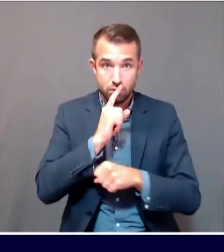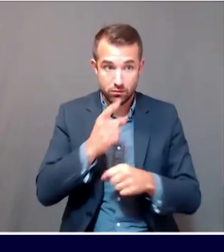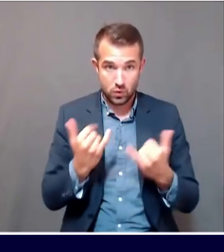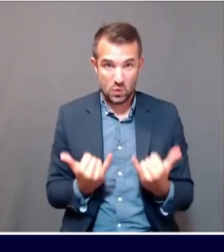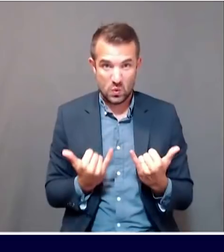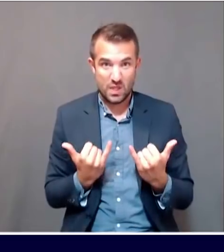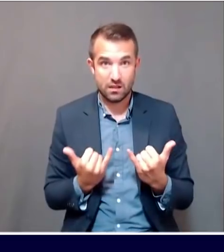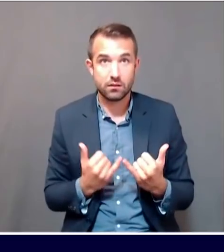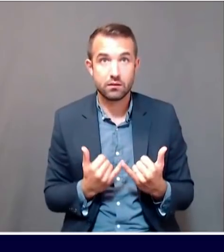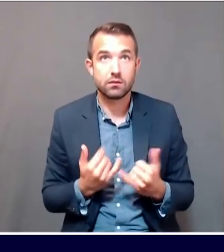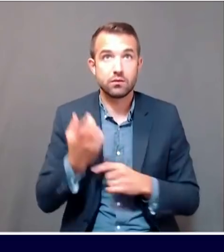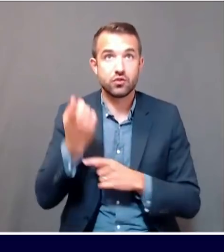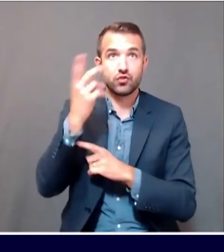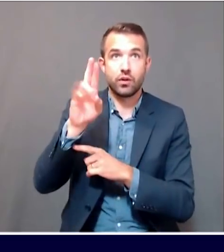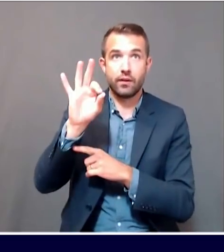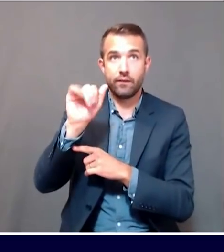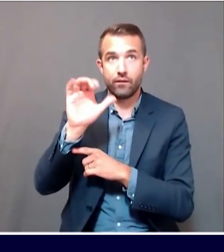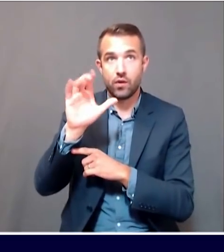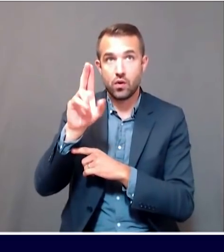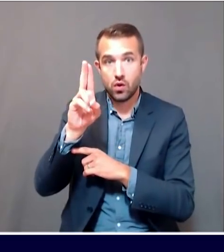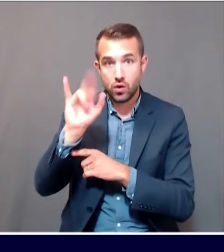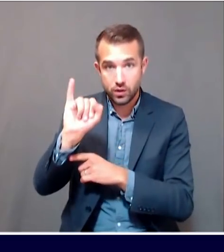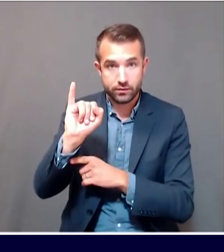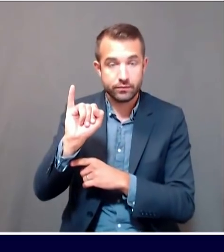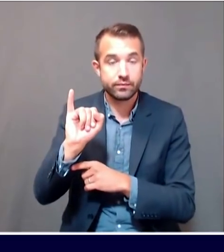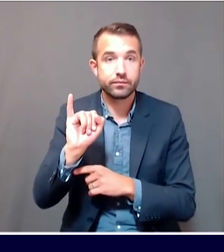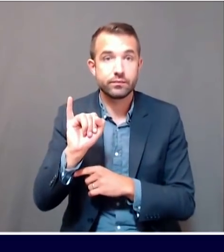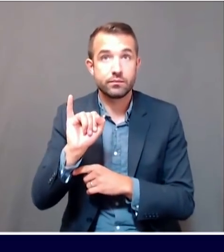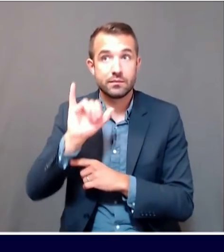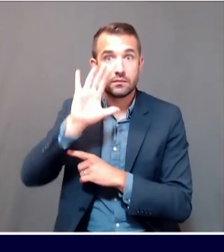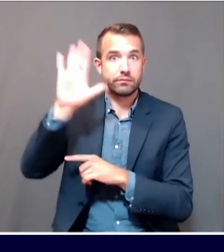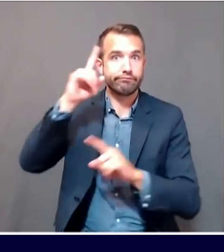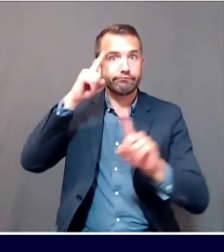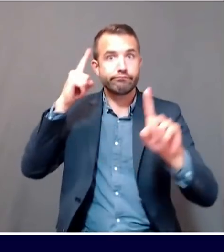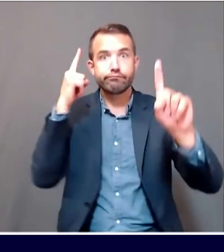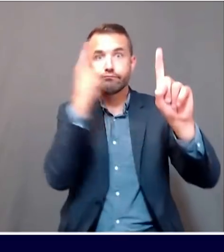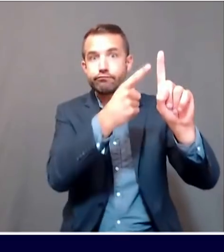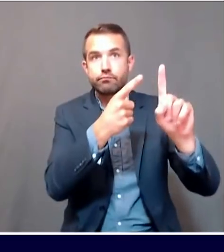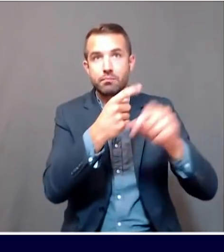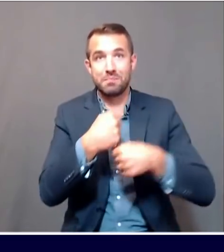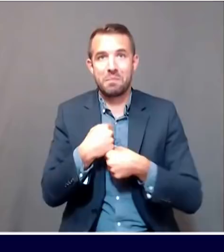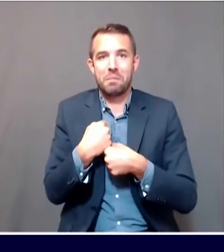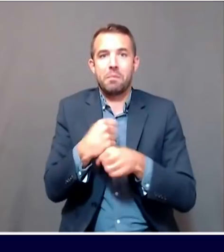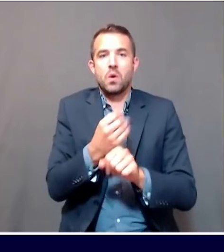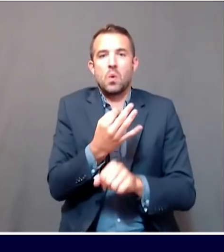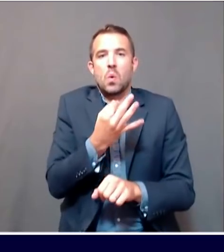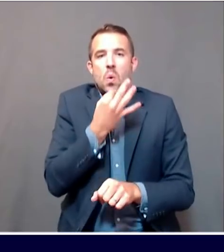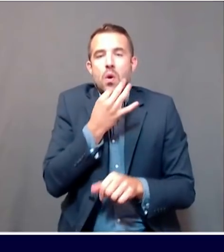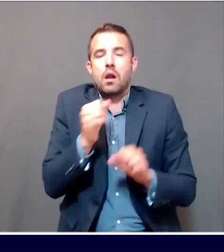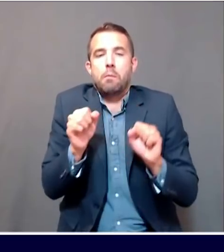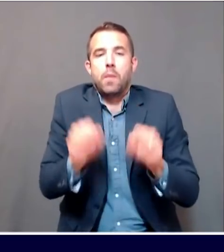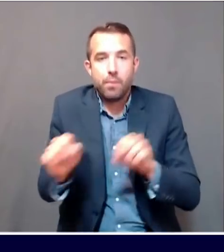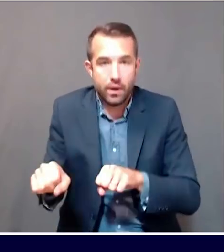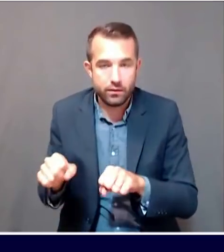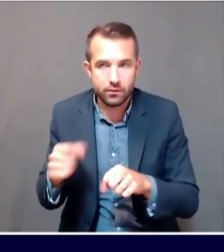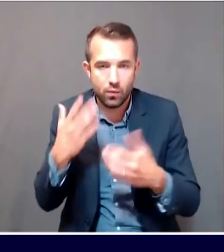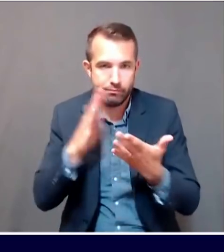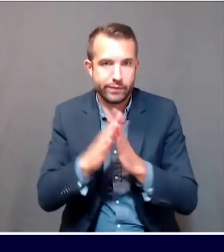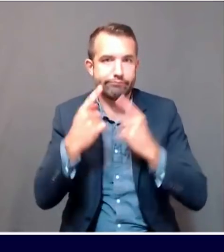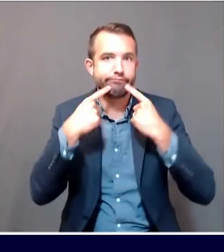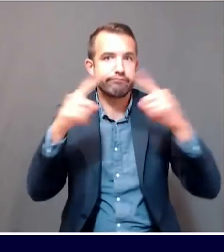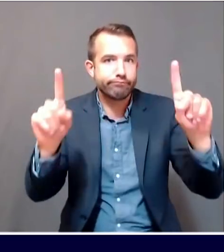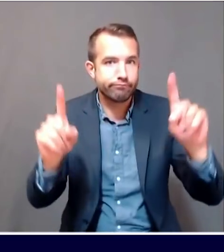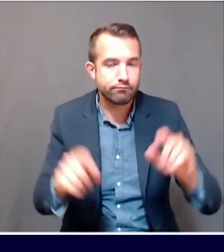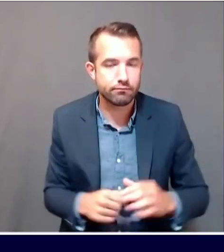produce a viable human COVID-19 vaccine as soon as possible. Now, work on these